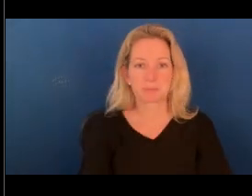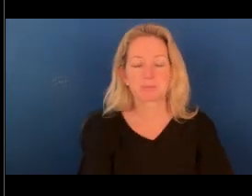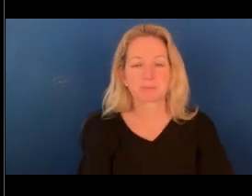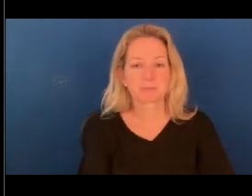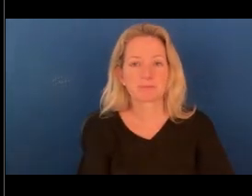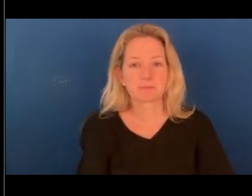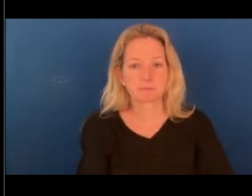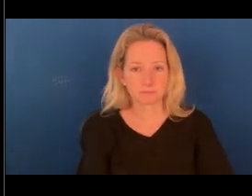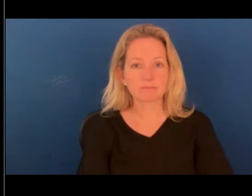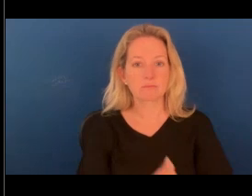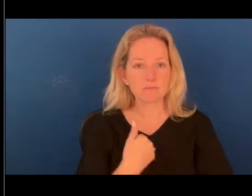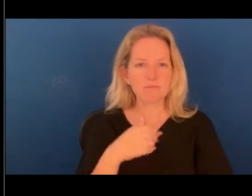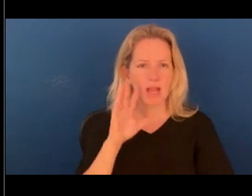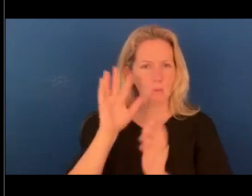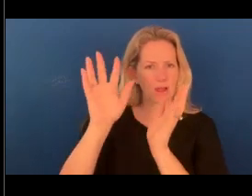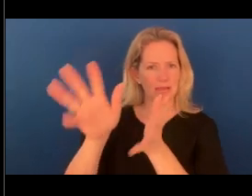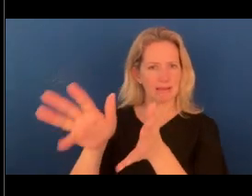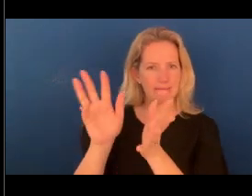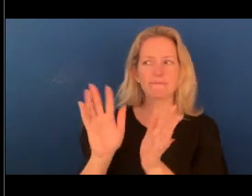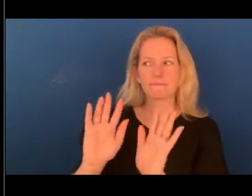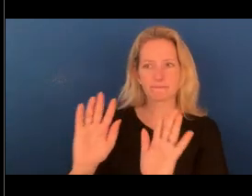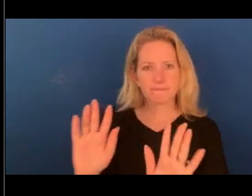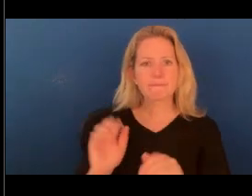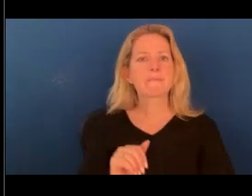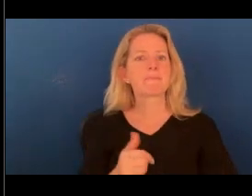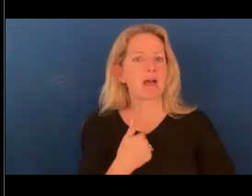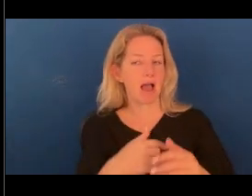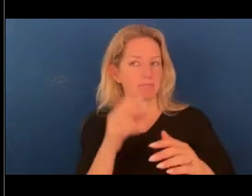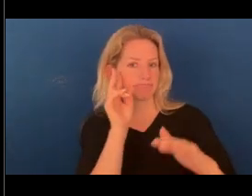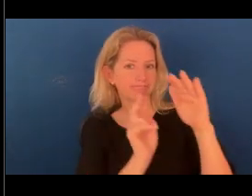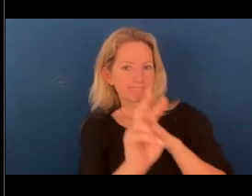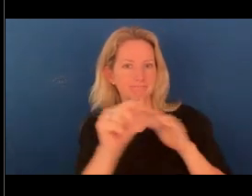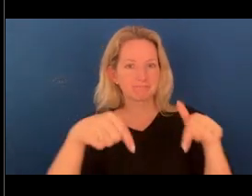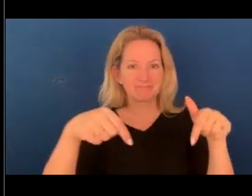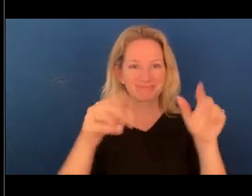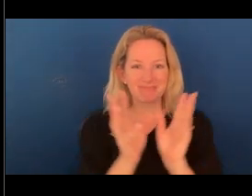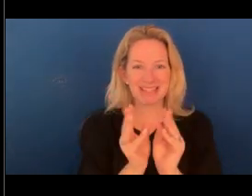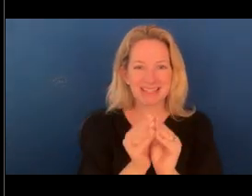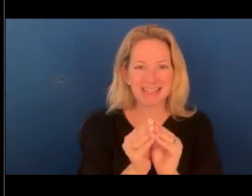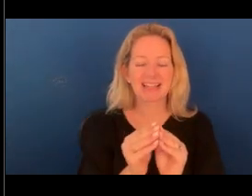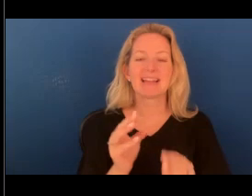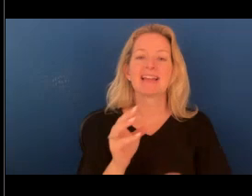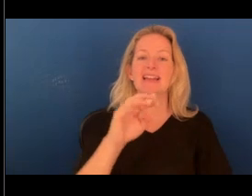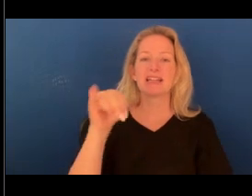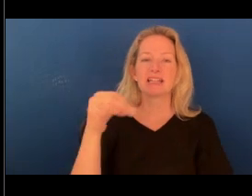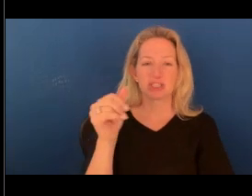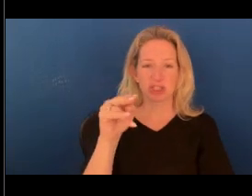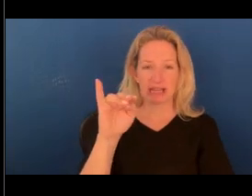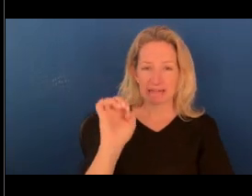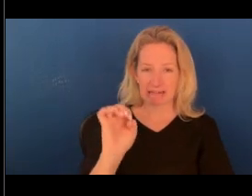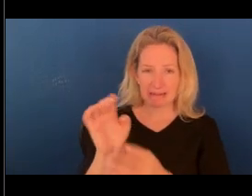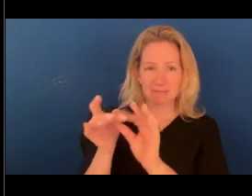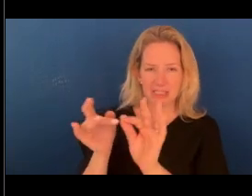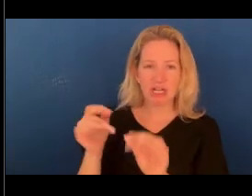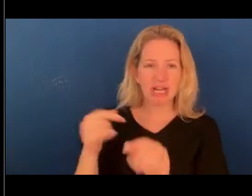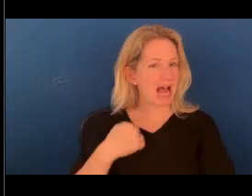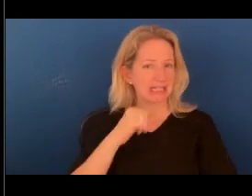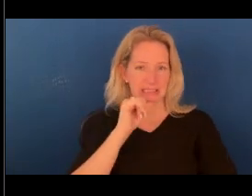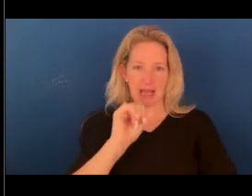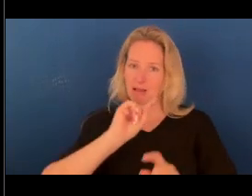leave it at that. I'm very much looking forward to the meeting. And like Janie, I didn't get to go to Delaware. I went to one of